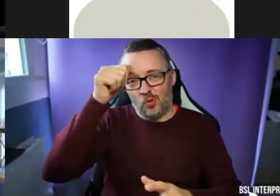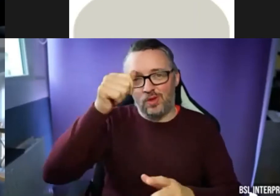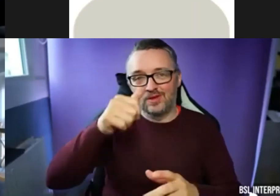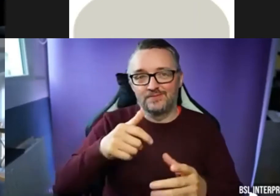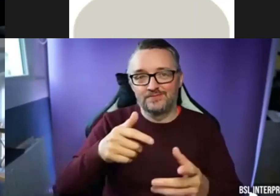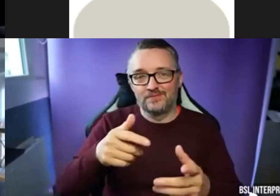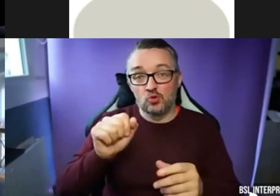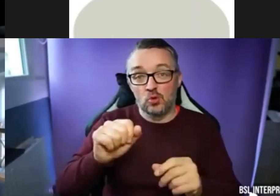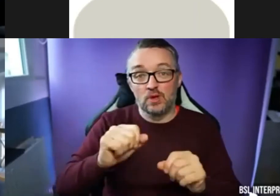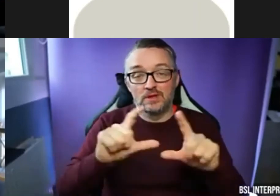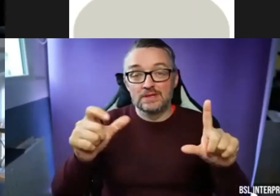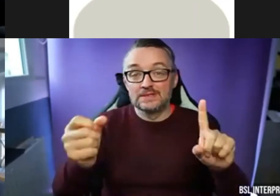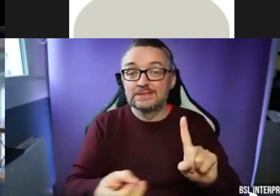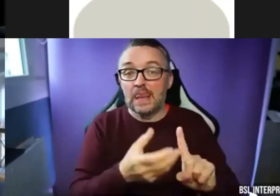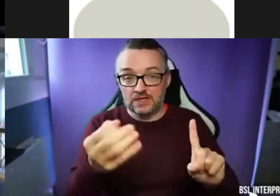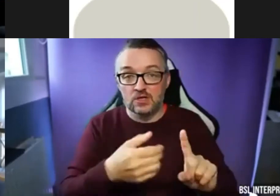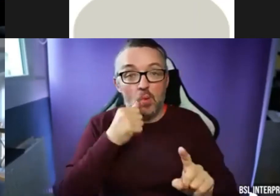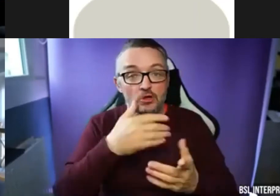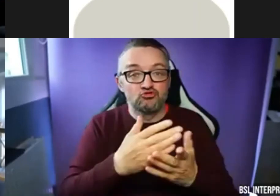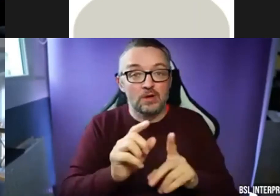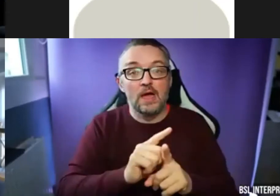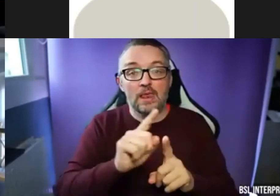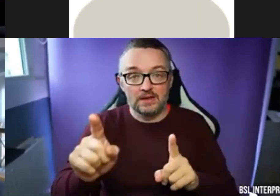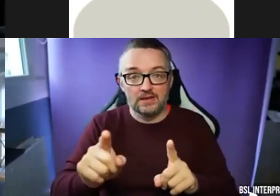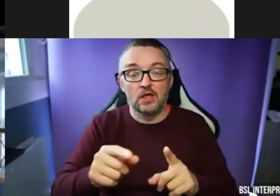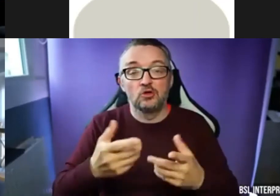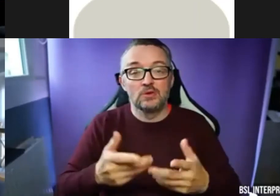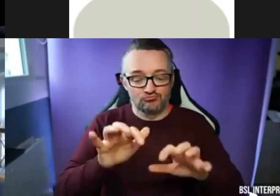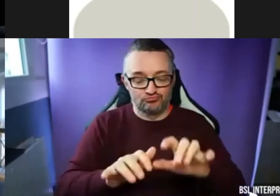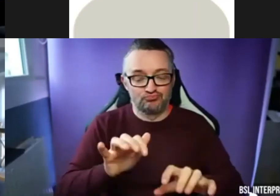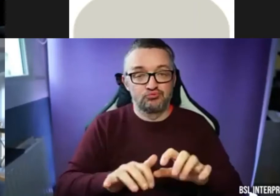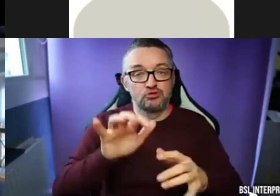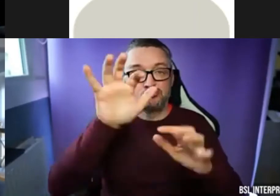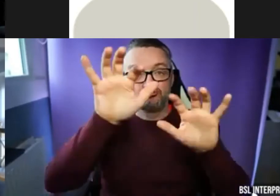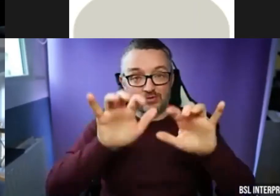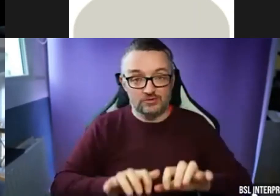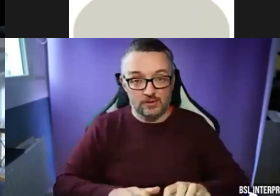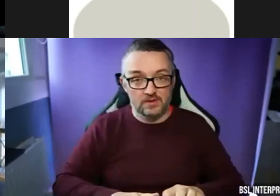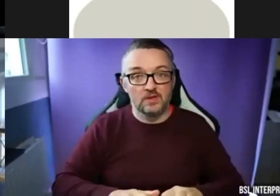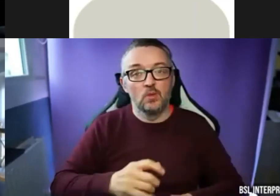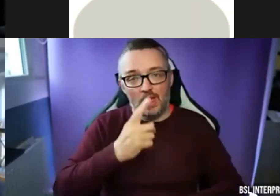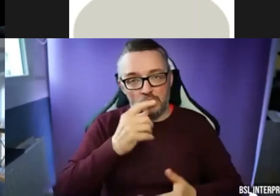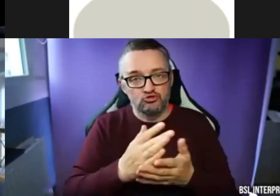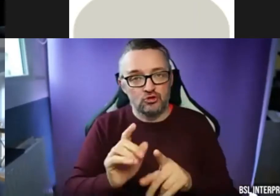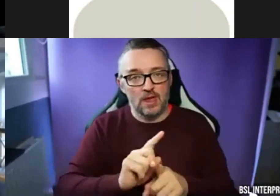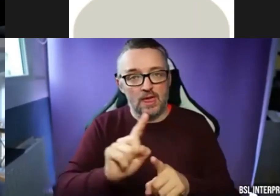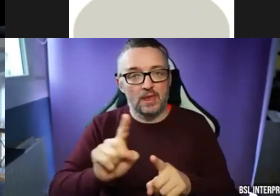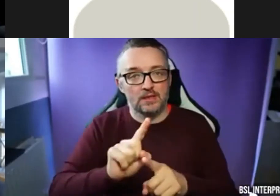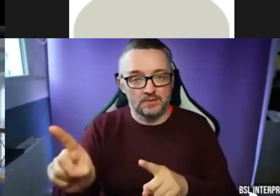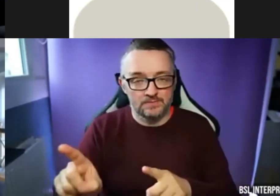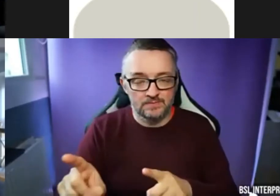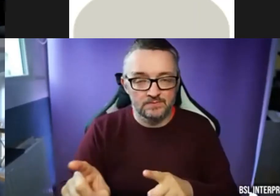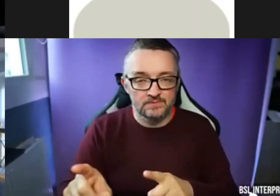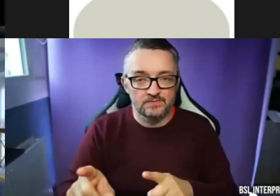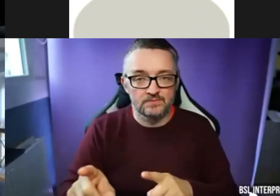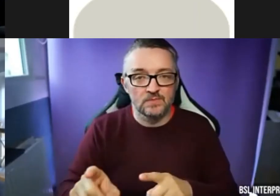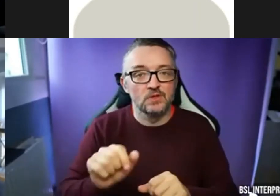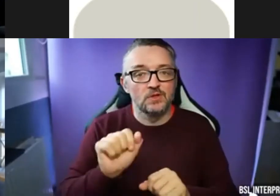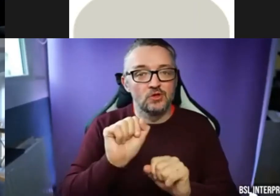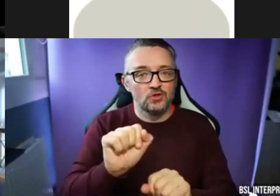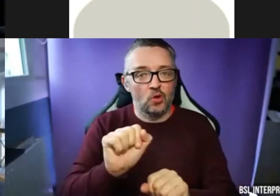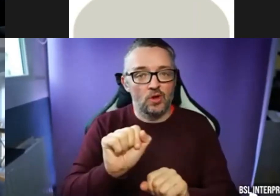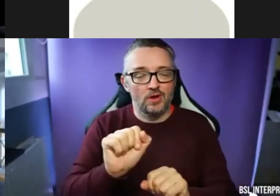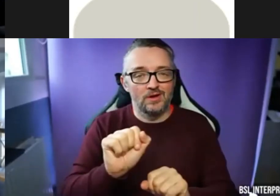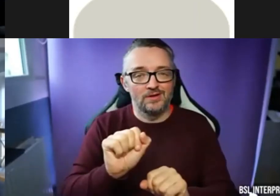your slides, and we will have a transcript of today as well that we can share afterwards. But I think we all share your concerns